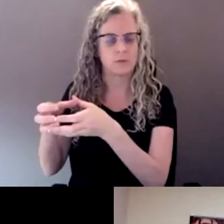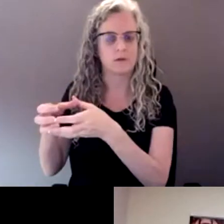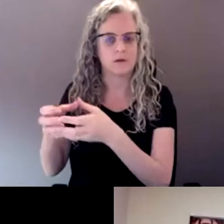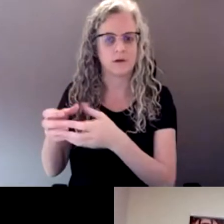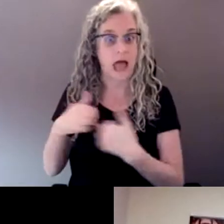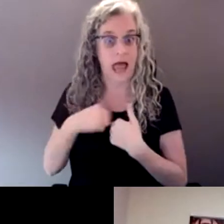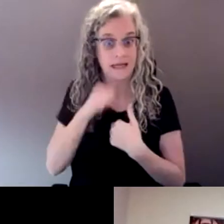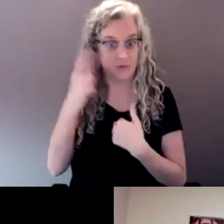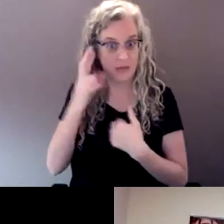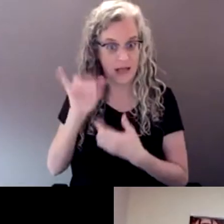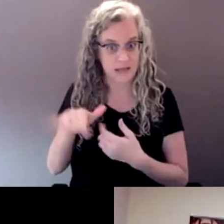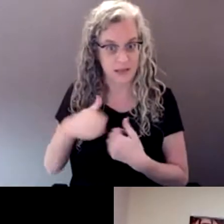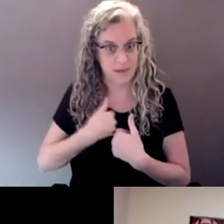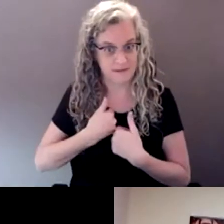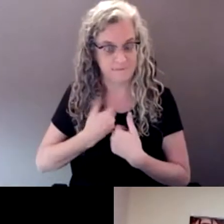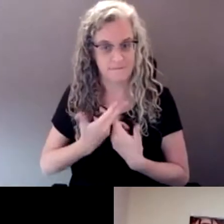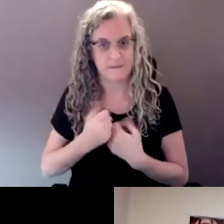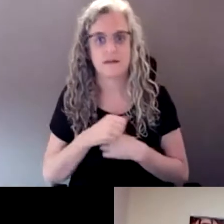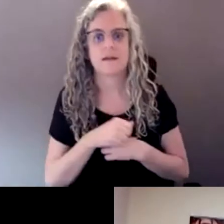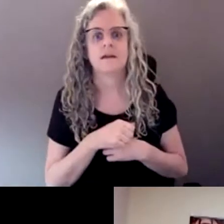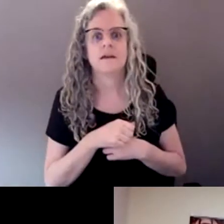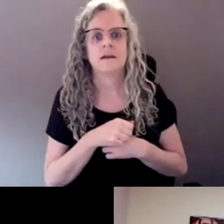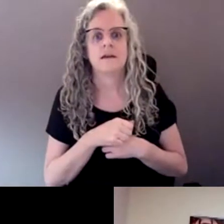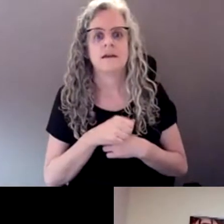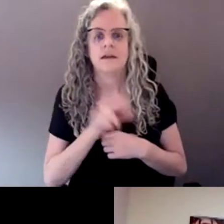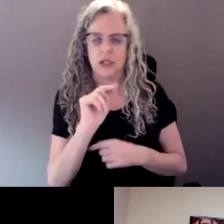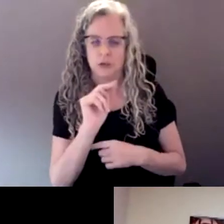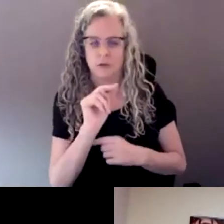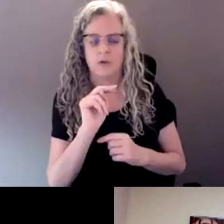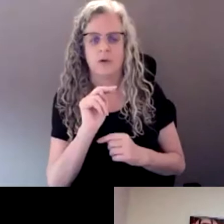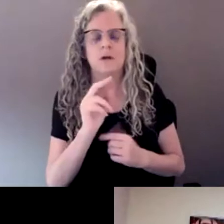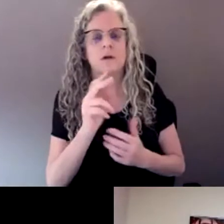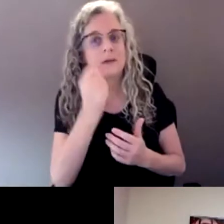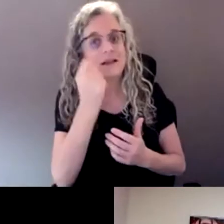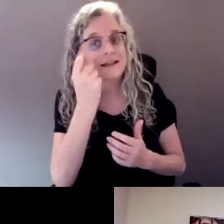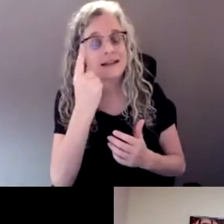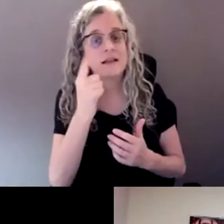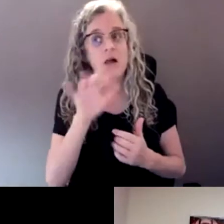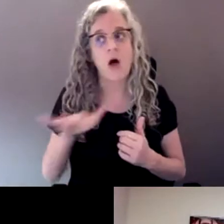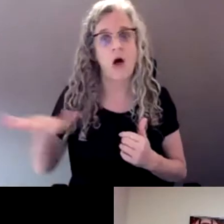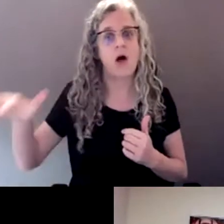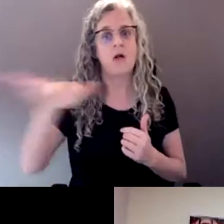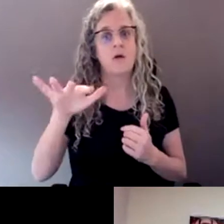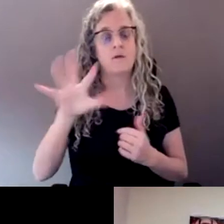know. But I think that one of the things we need to remember there is that throughout Africa,